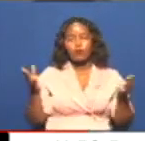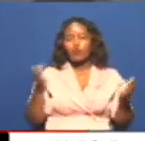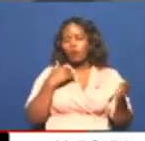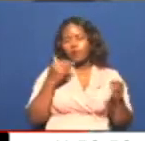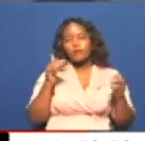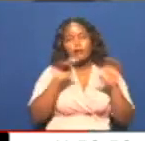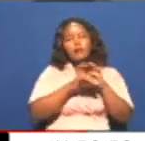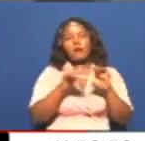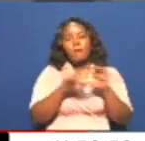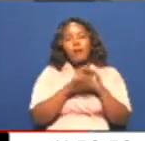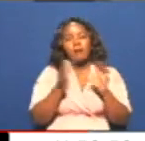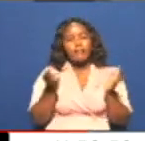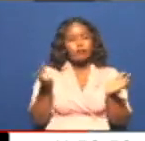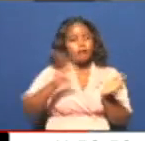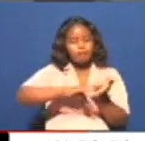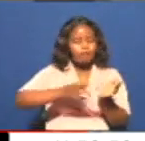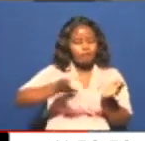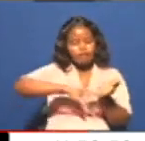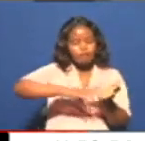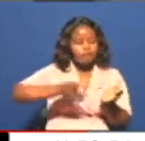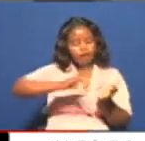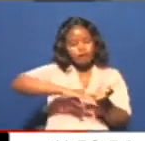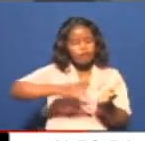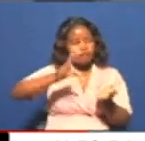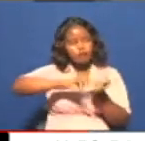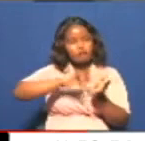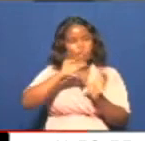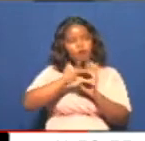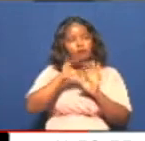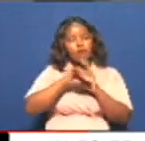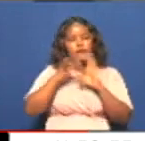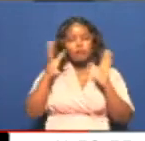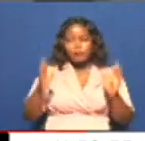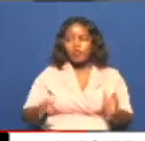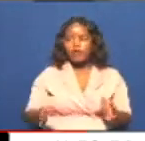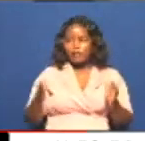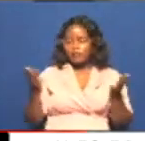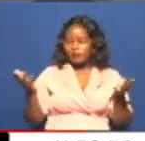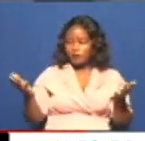to register as voters. Mm-hmm. And perhaps